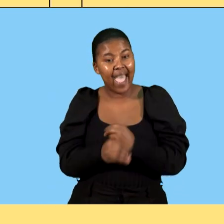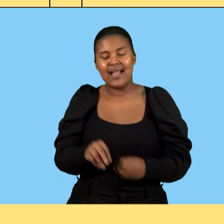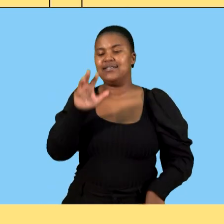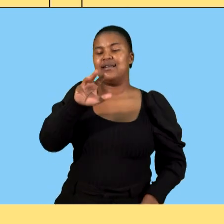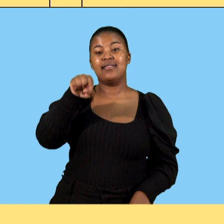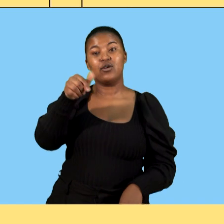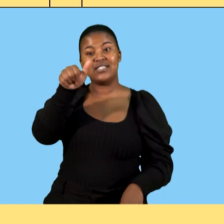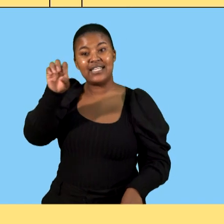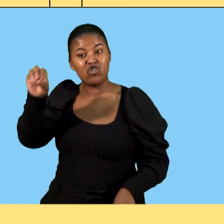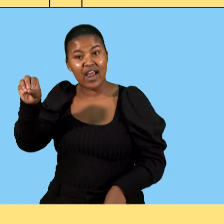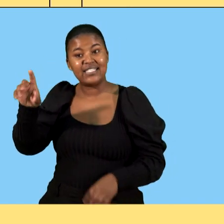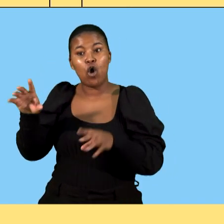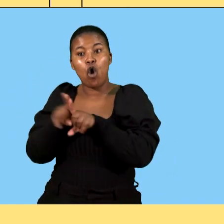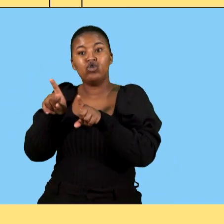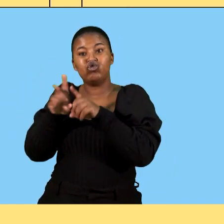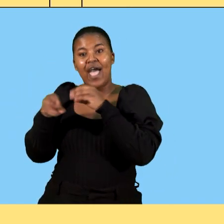give you